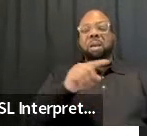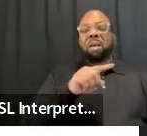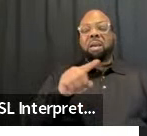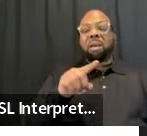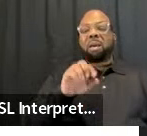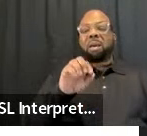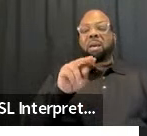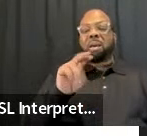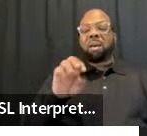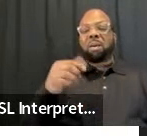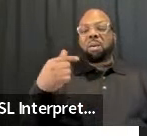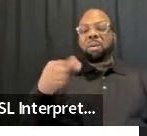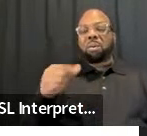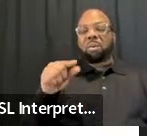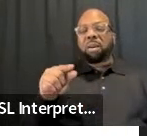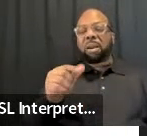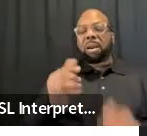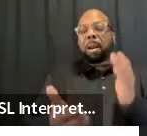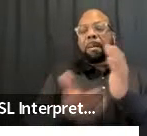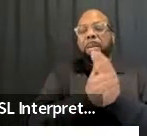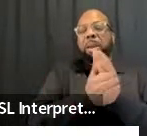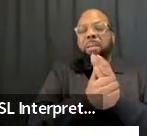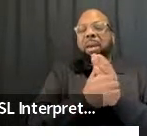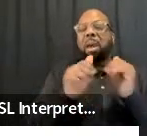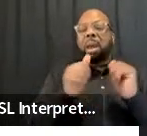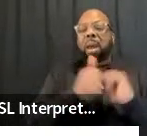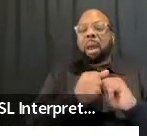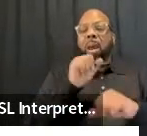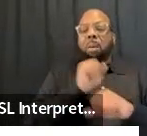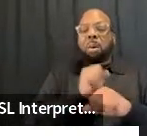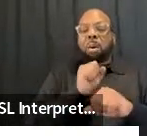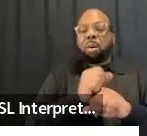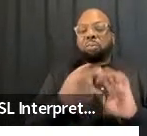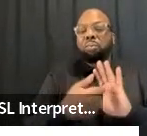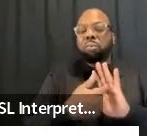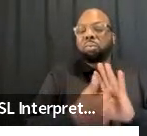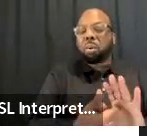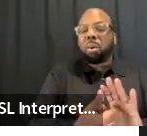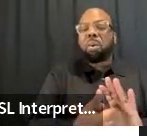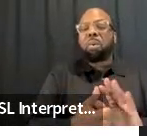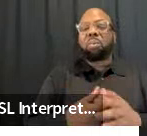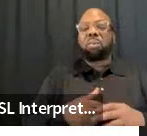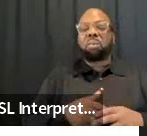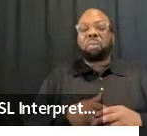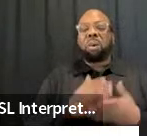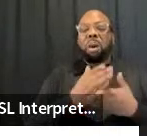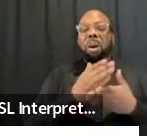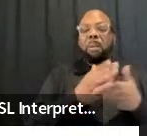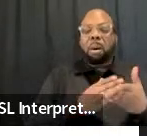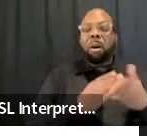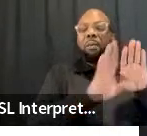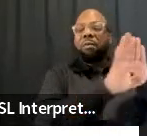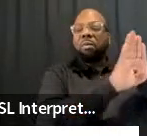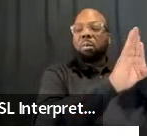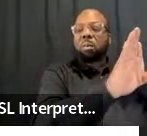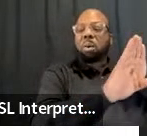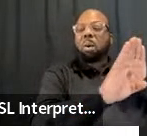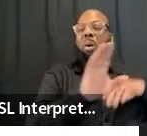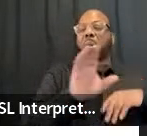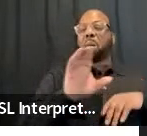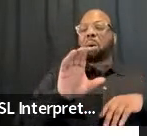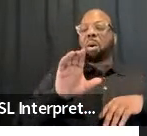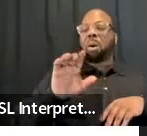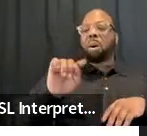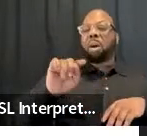The way that this works, as illustrated here, is that portions of your wall thickness can be excluded from floor area or